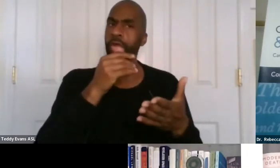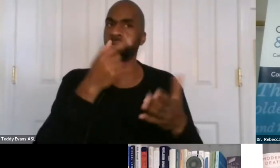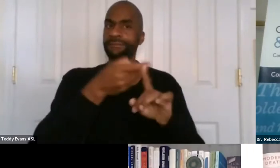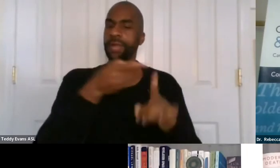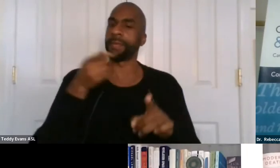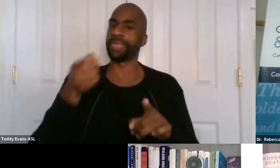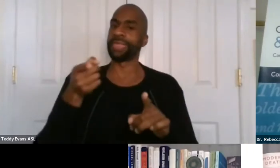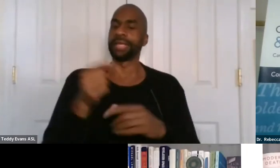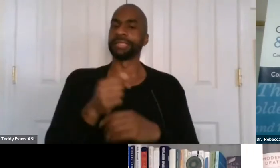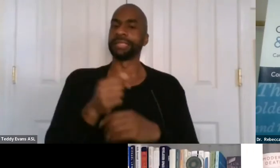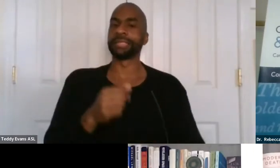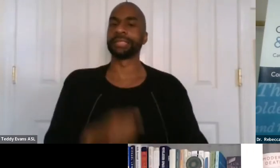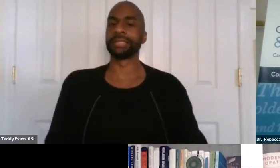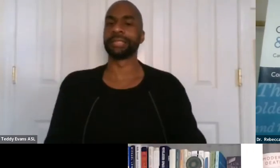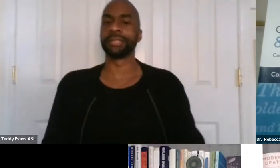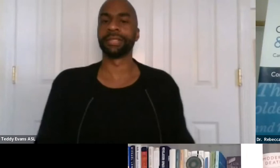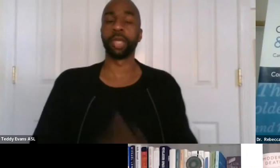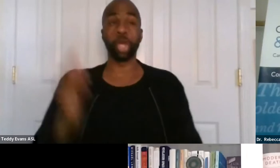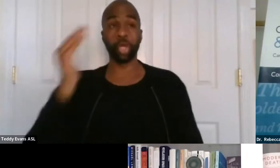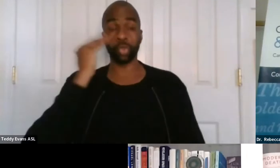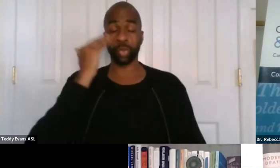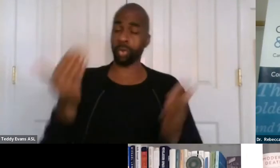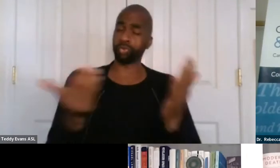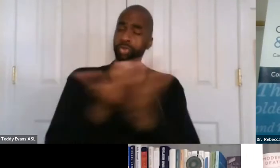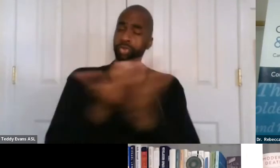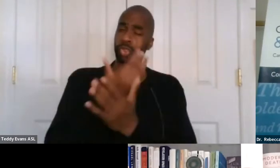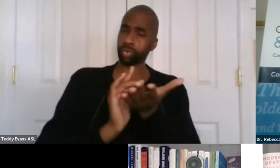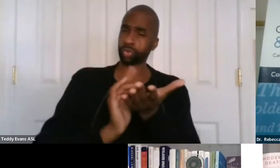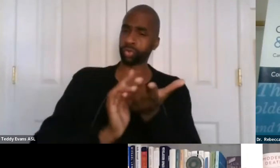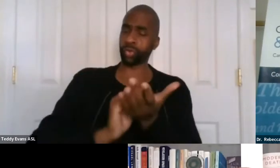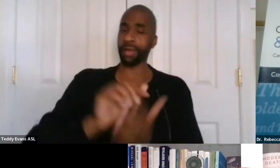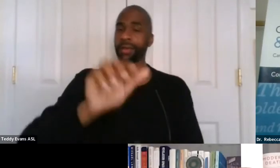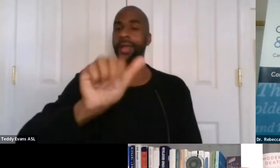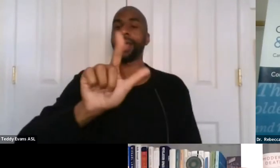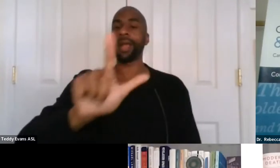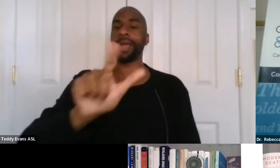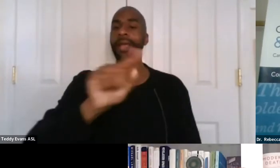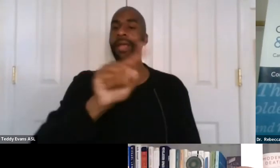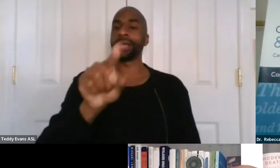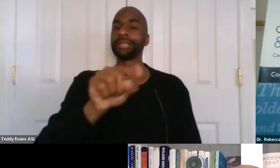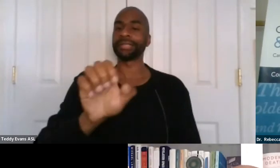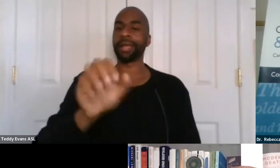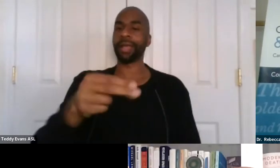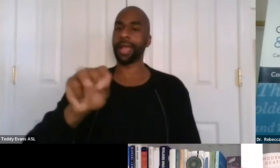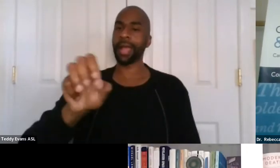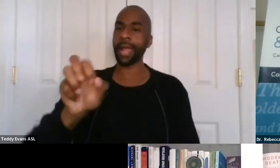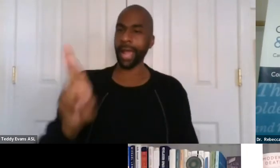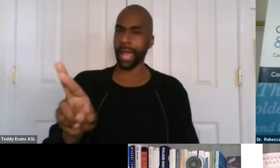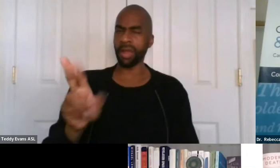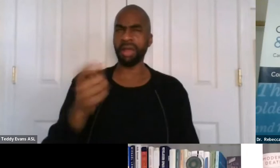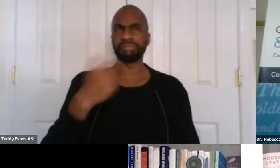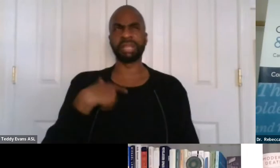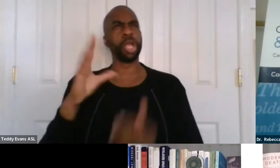with the new Alzheimer's drug that the FDA approved last year, the story was very, very similar to that of OxyContin, where